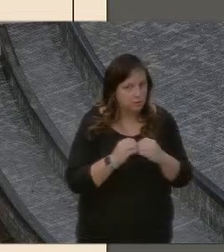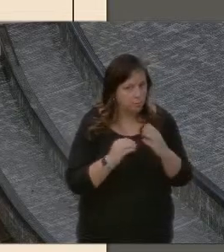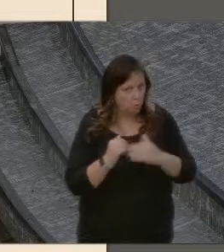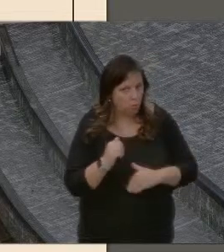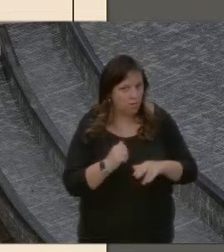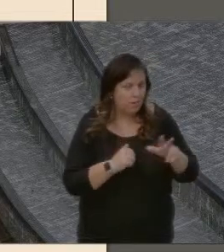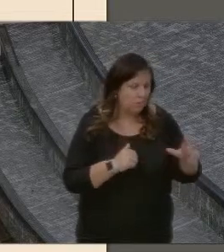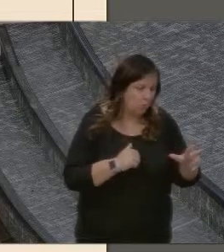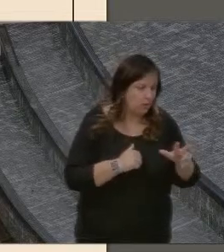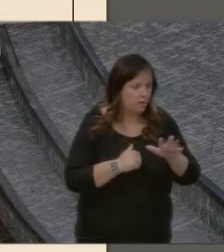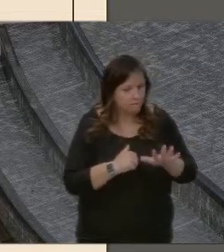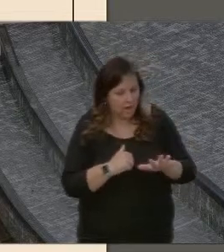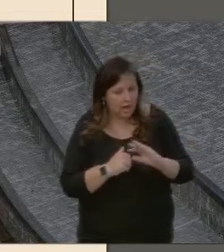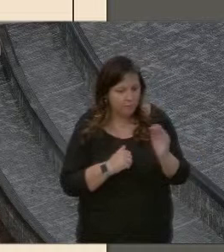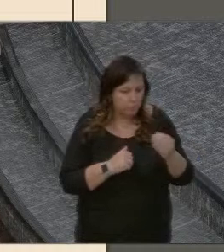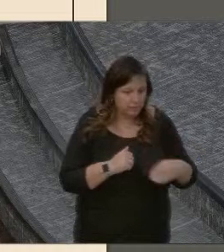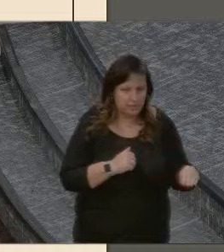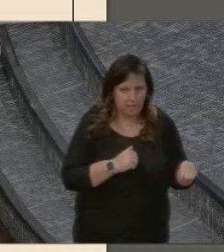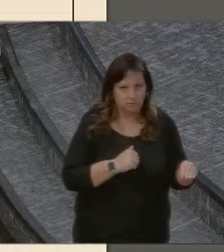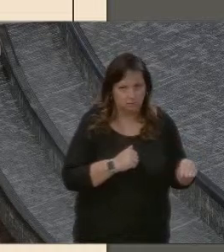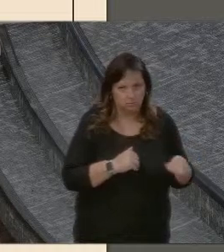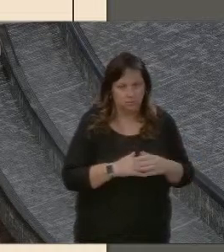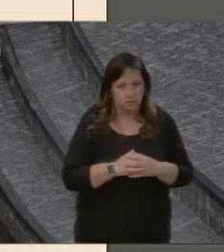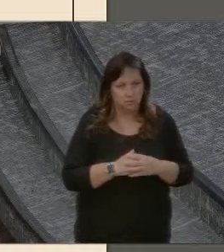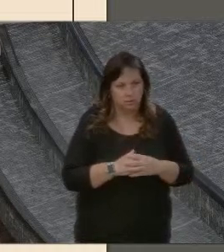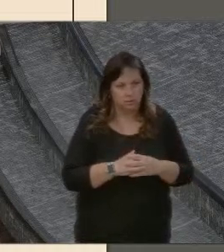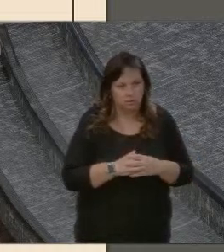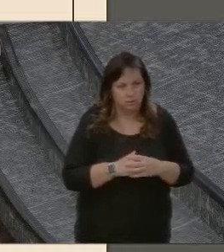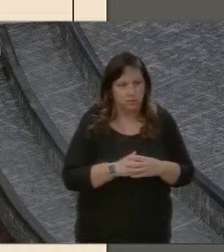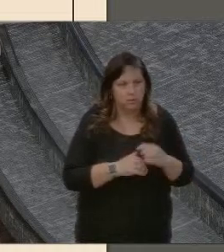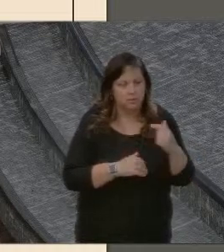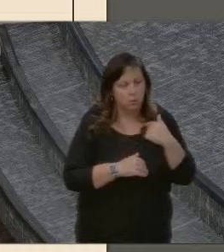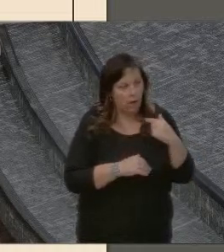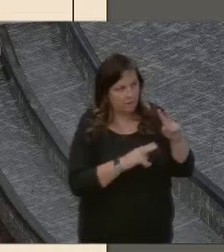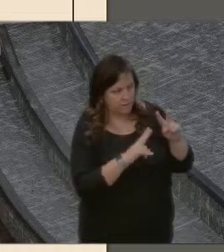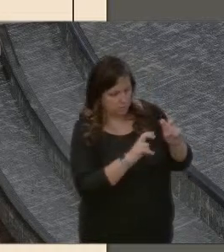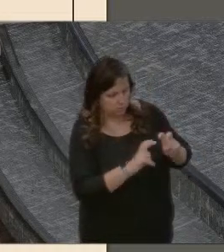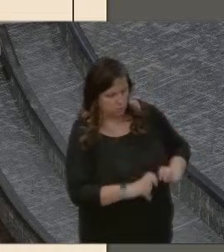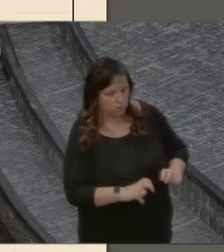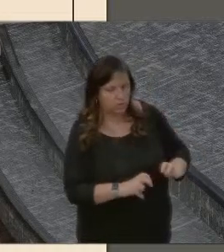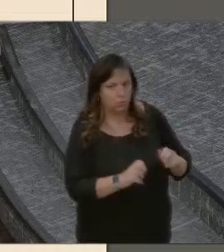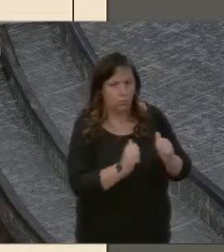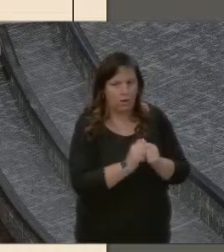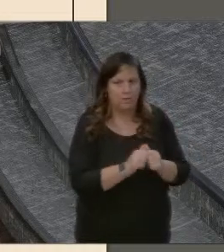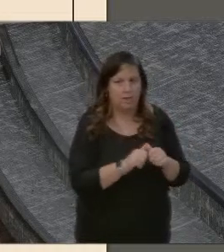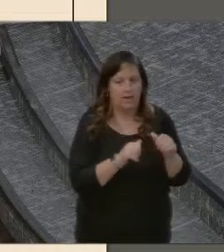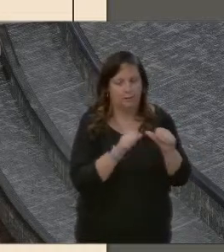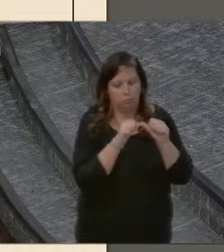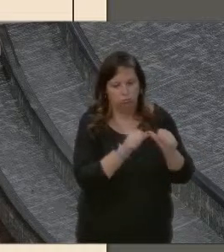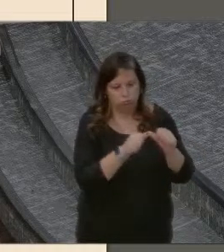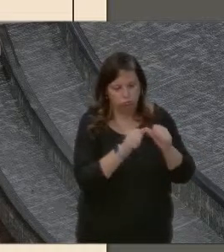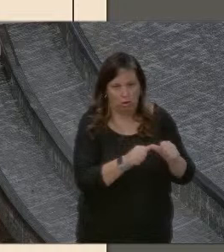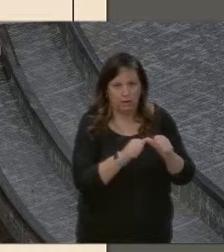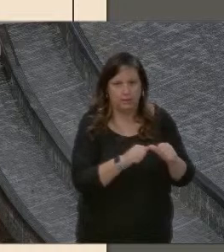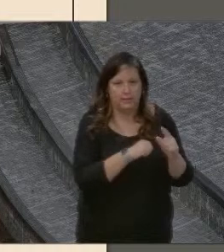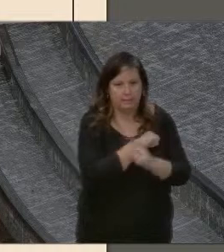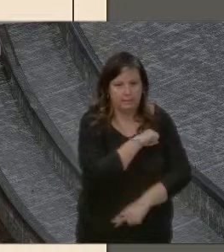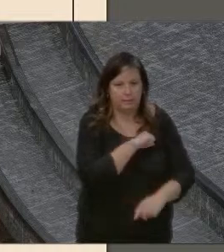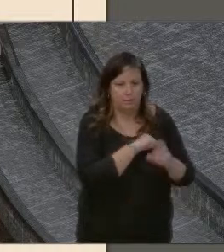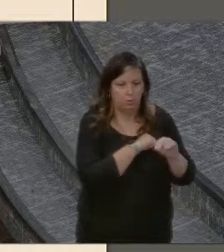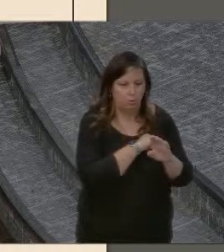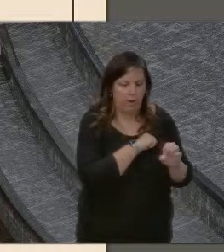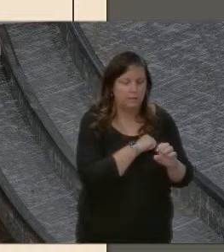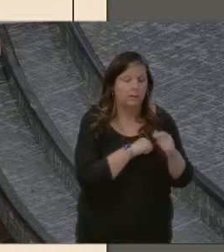5% of students that are being disciplined. What I've done here with the chronic discipline rates is to look at students who